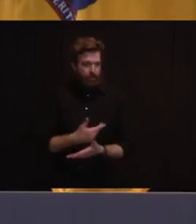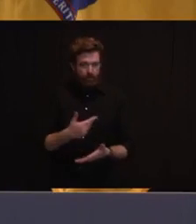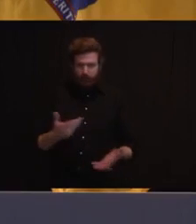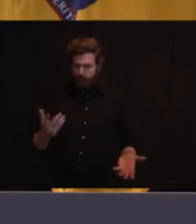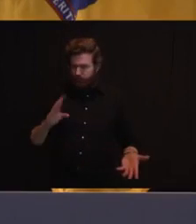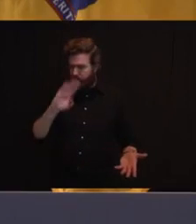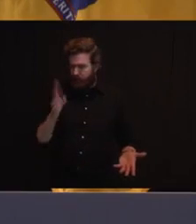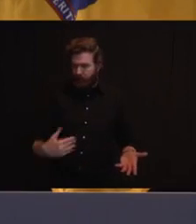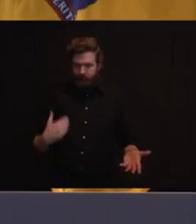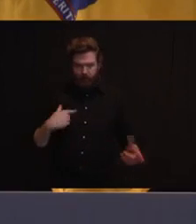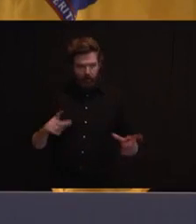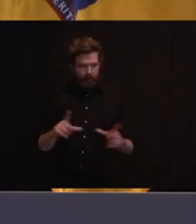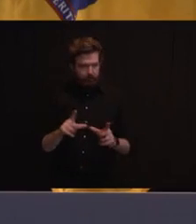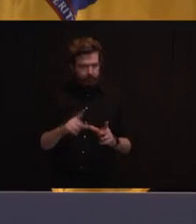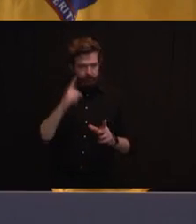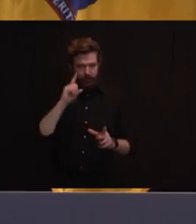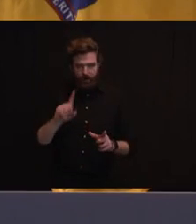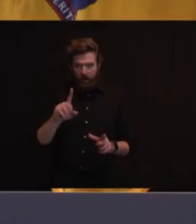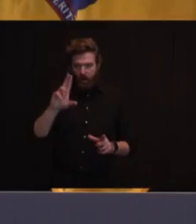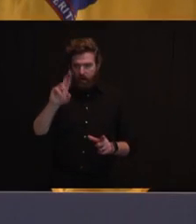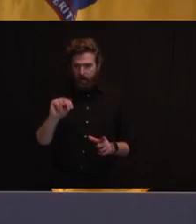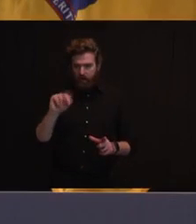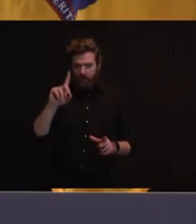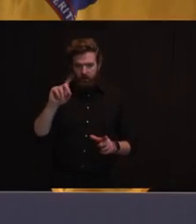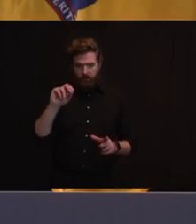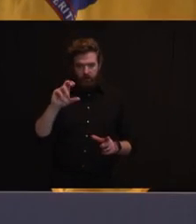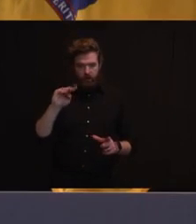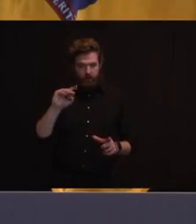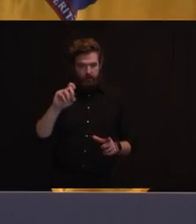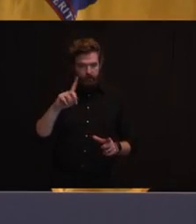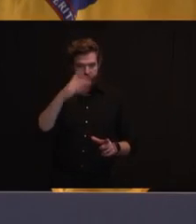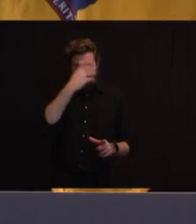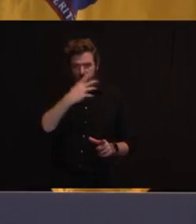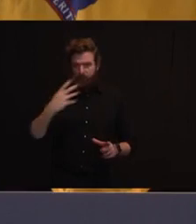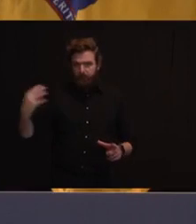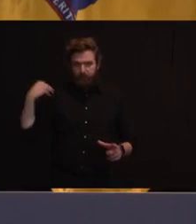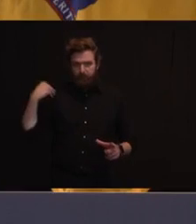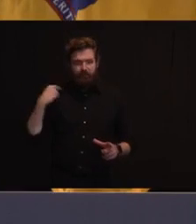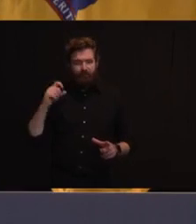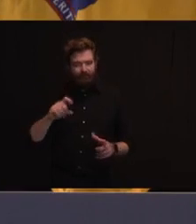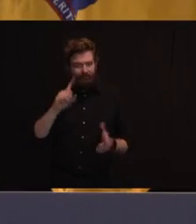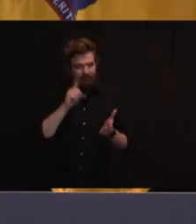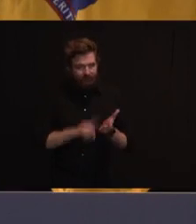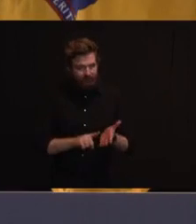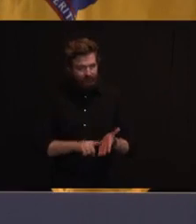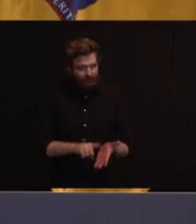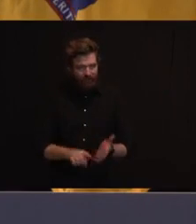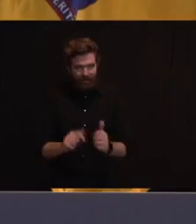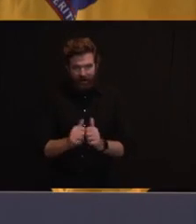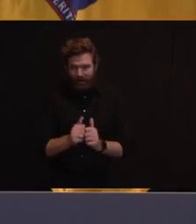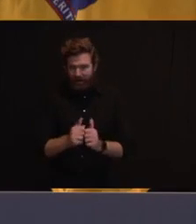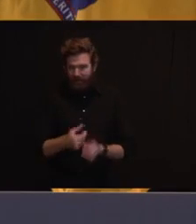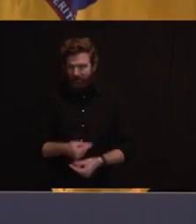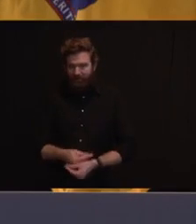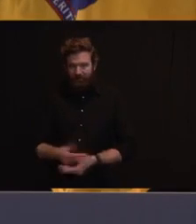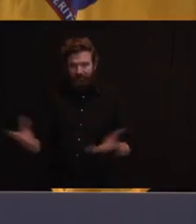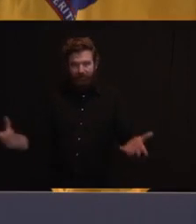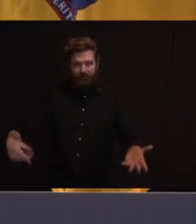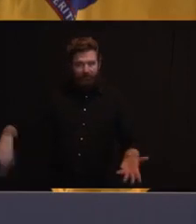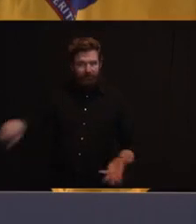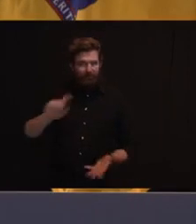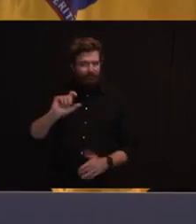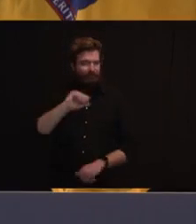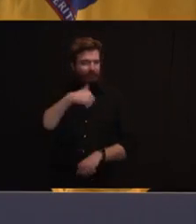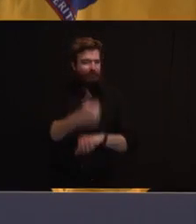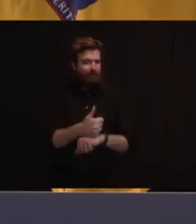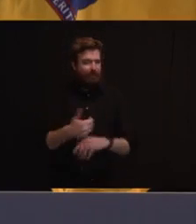here. So, Mahan, are you going to be okay with my going forward on or Paramount, is this already out there on next Wednesday? So